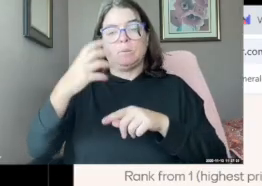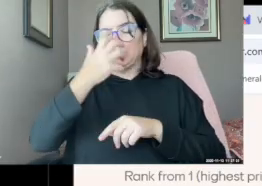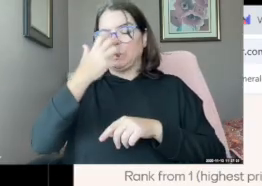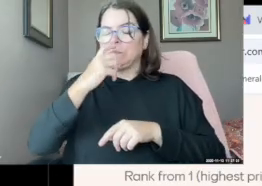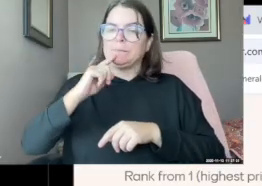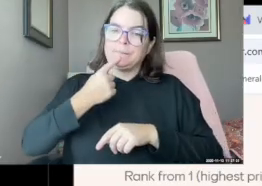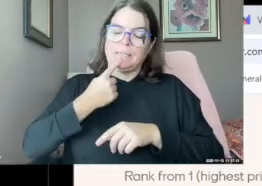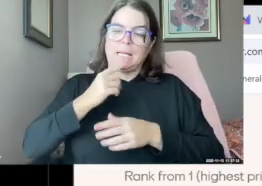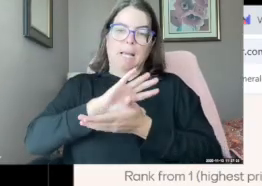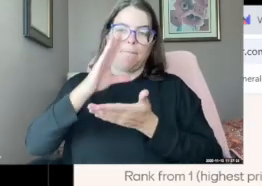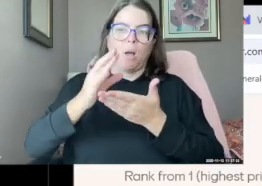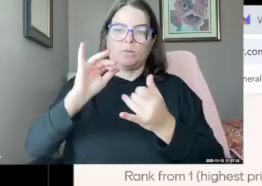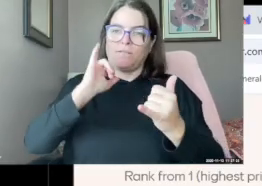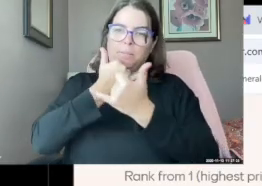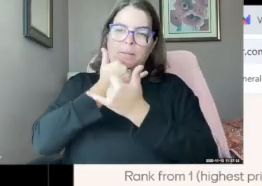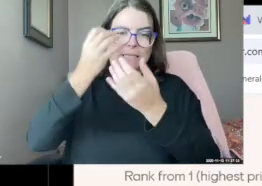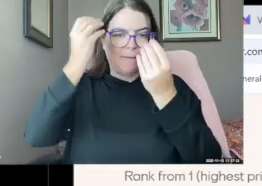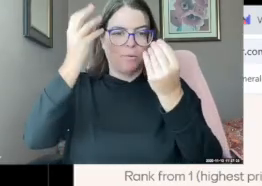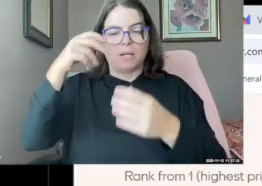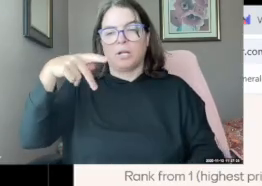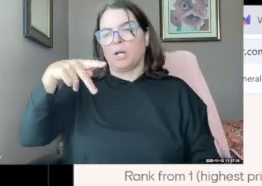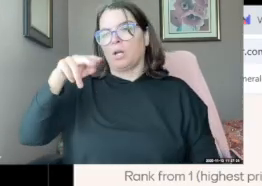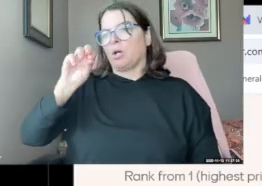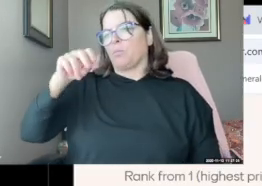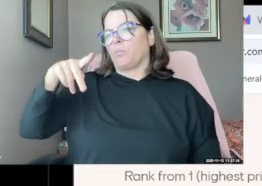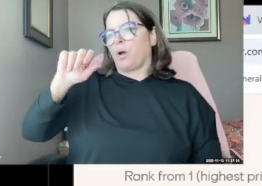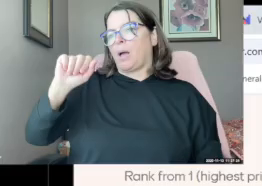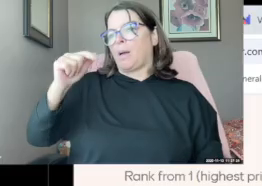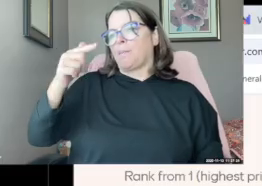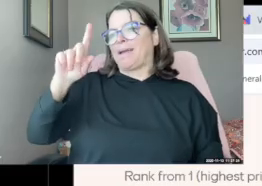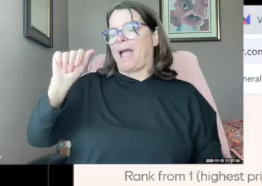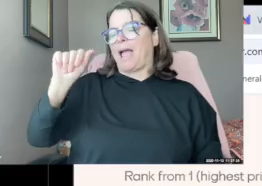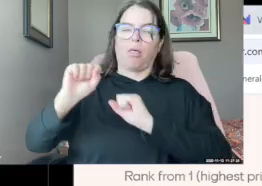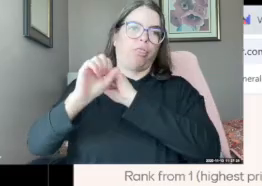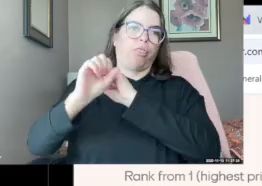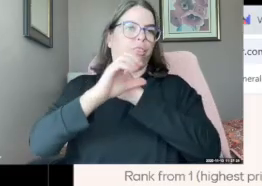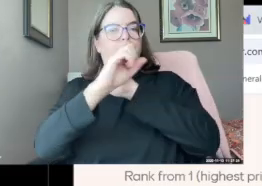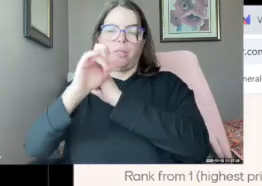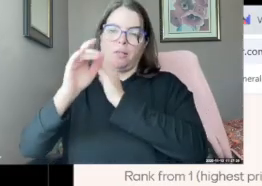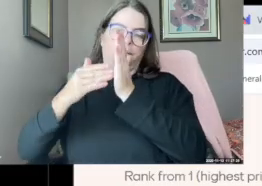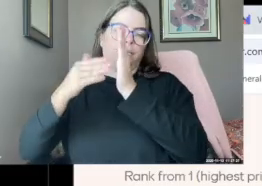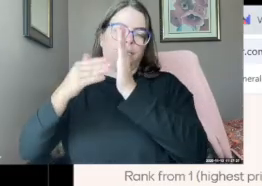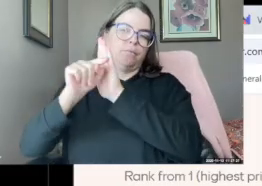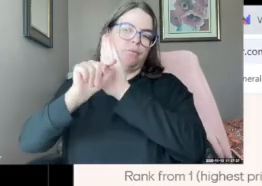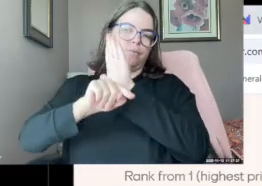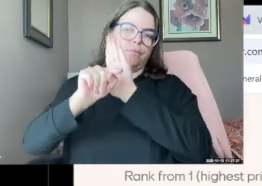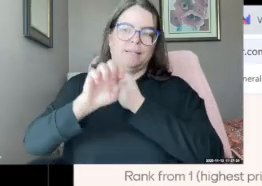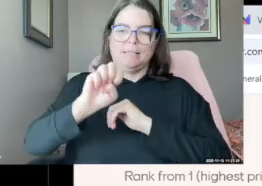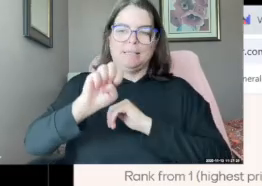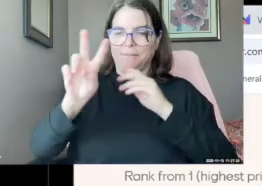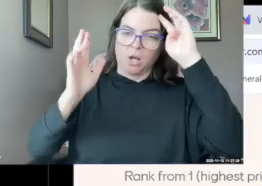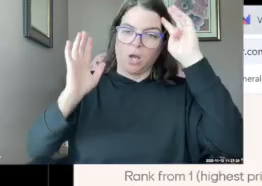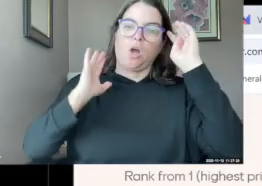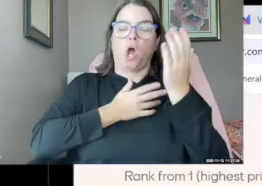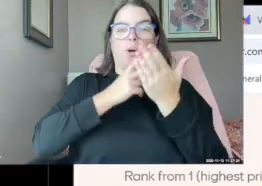necessarily important part of their day. Not to mention the extreme amounts of misinformation and propaganda that